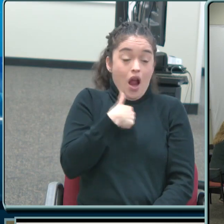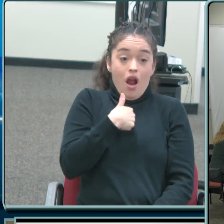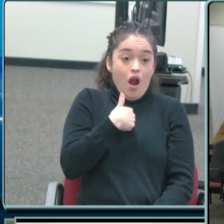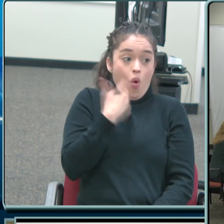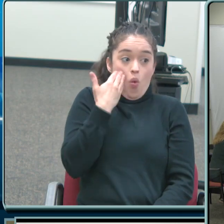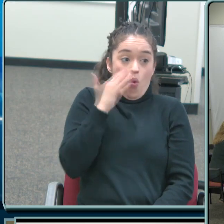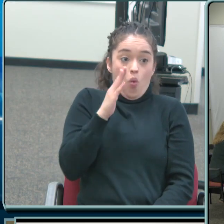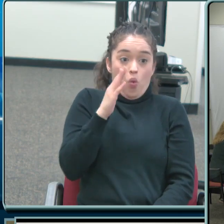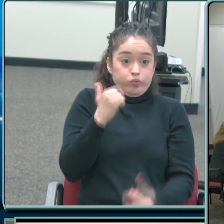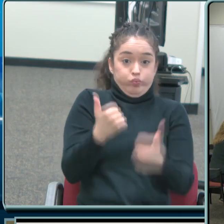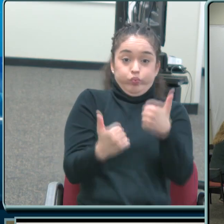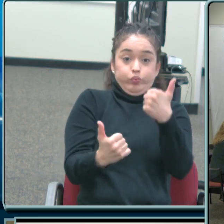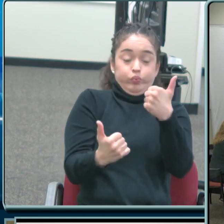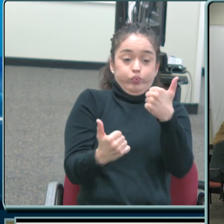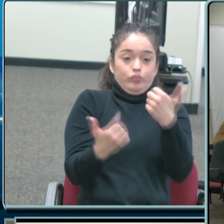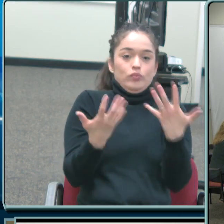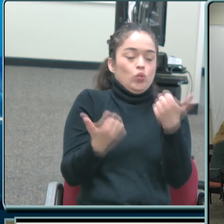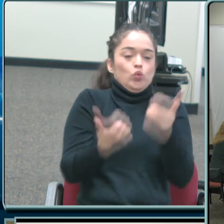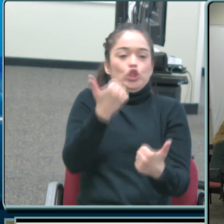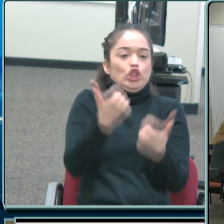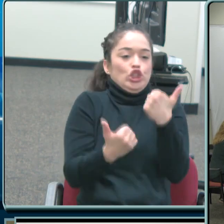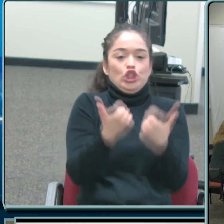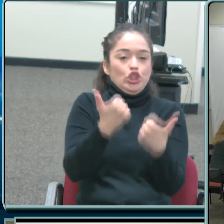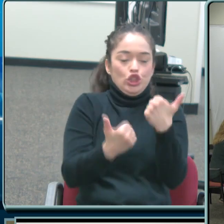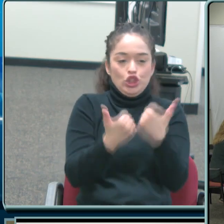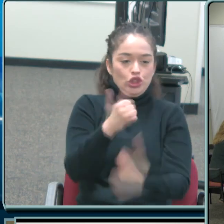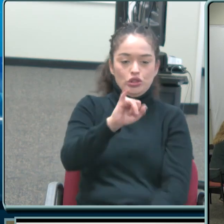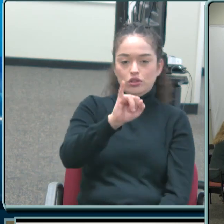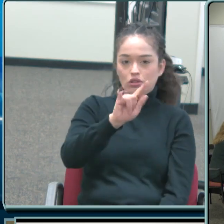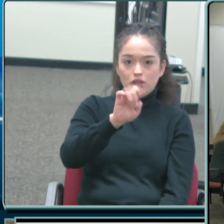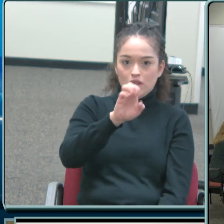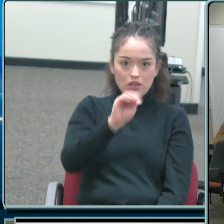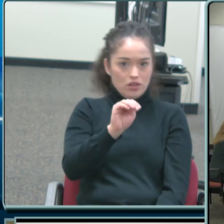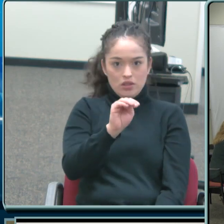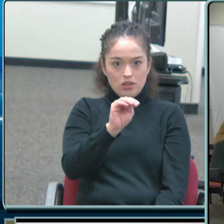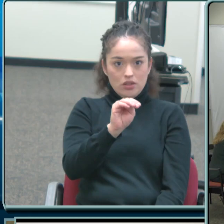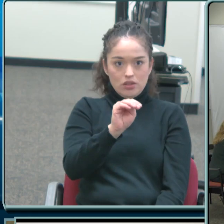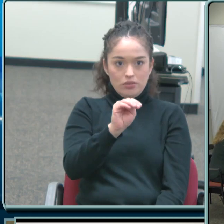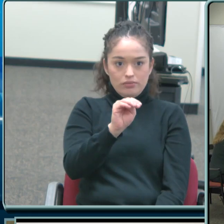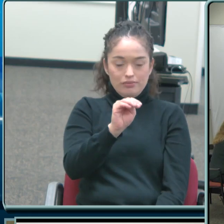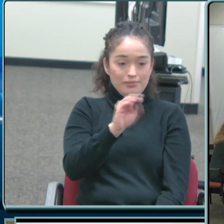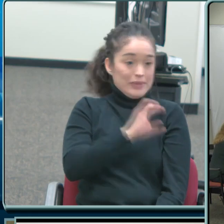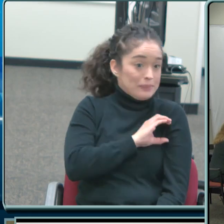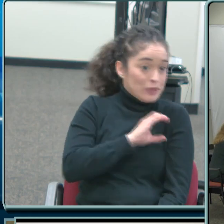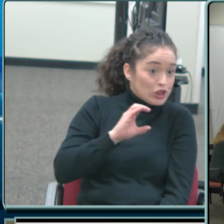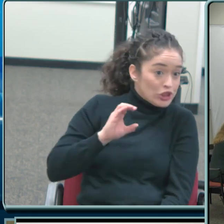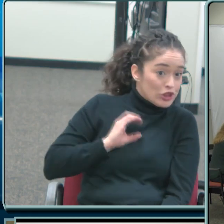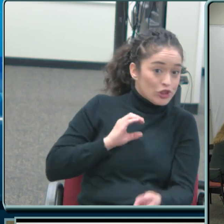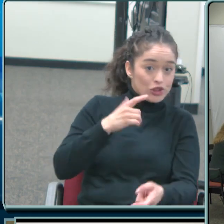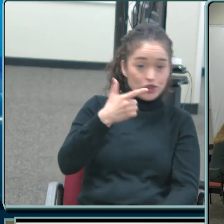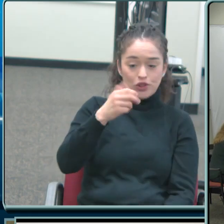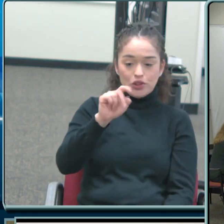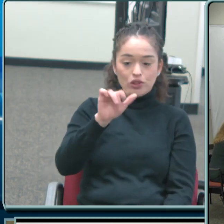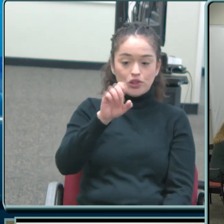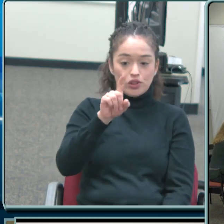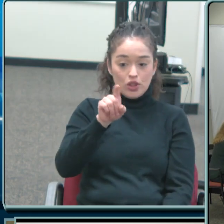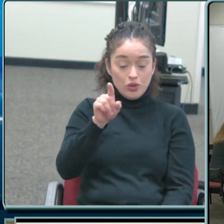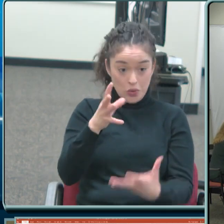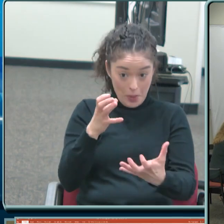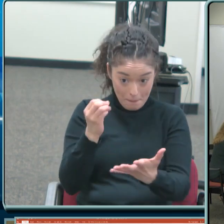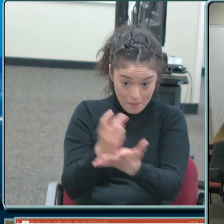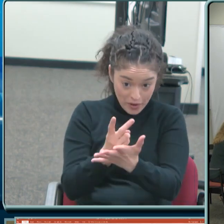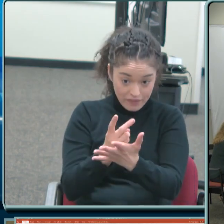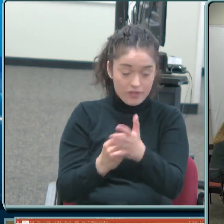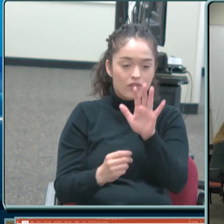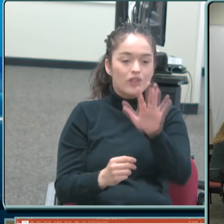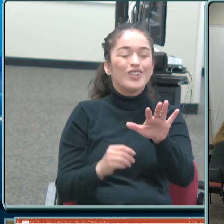know which motion or which item Commissioner Gonzalez's motion was to approve. Okay, why don't